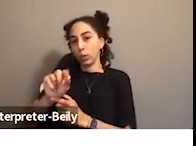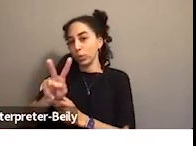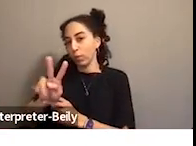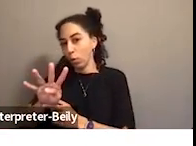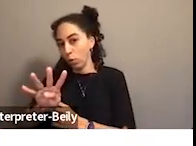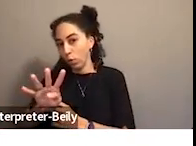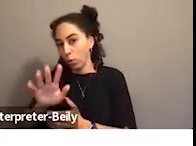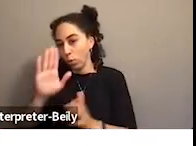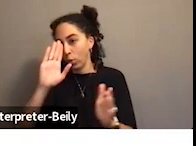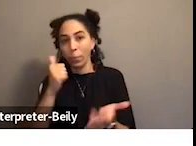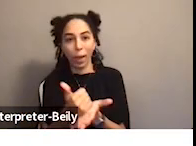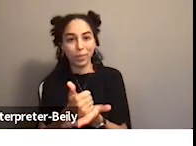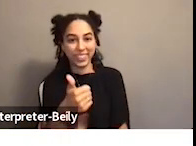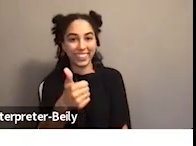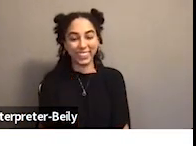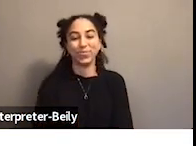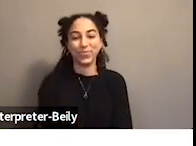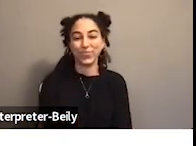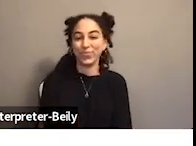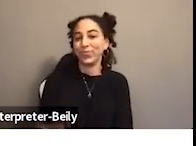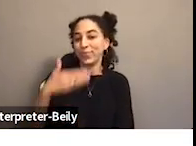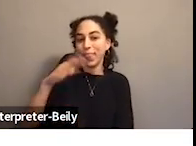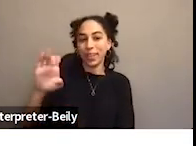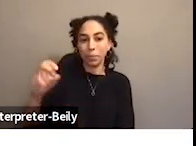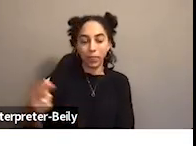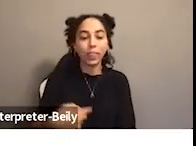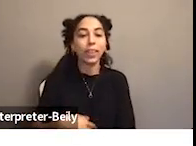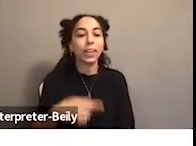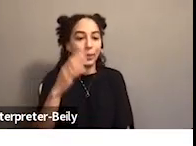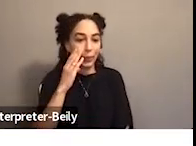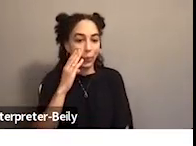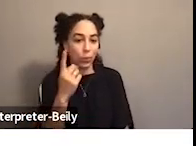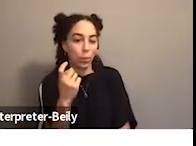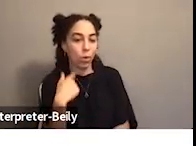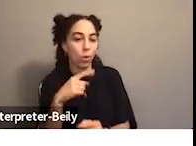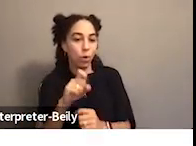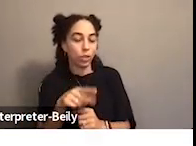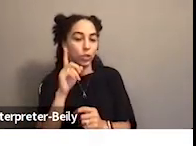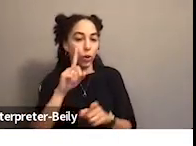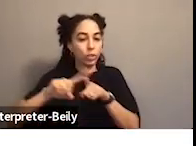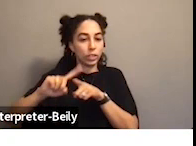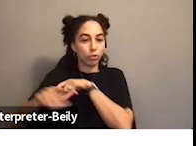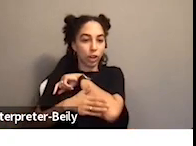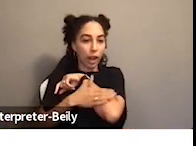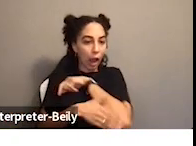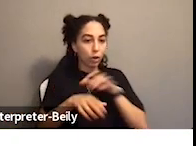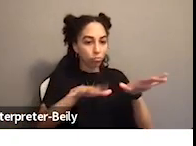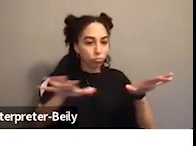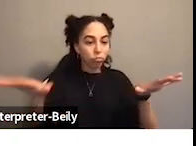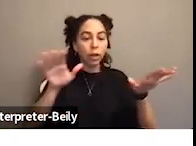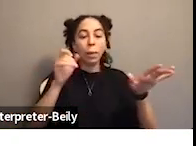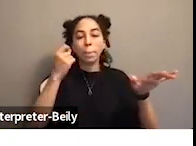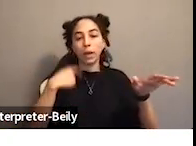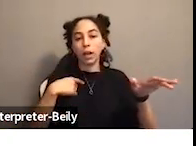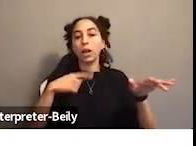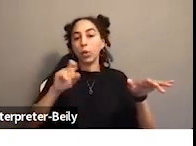helps. Thanks, Beth. And then I've got one more question here, and I know it's different from county to county, but the question is,